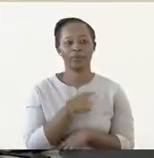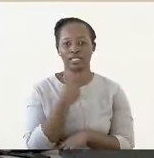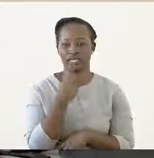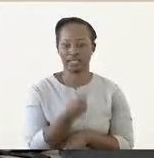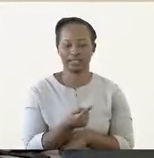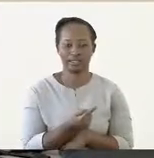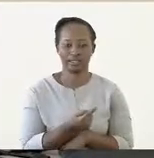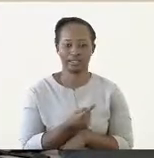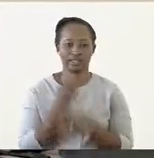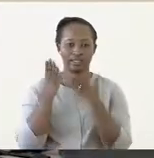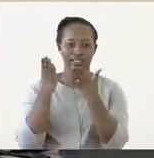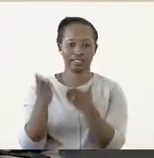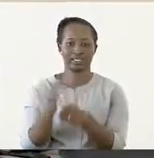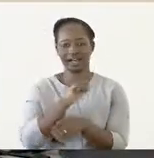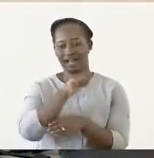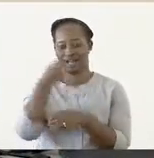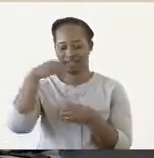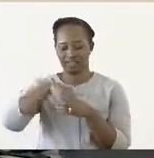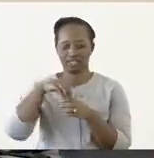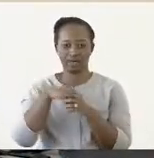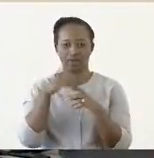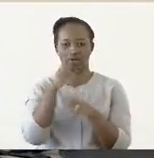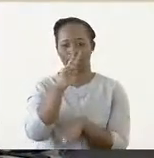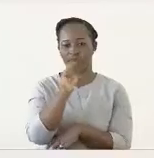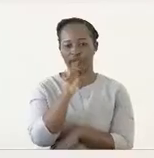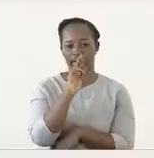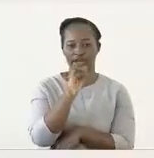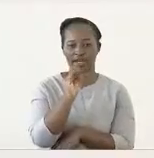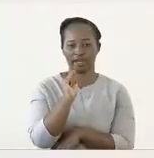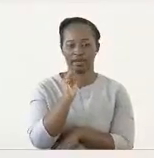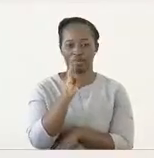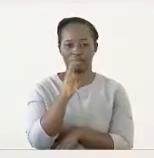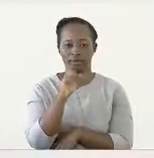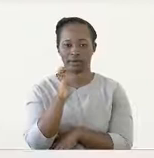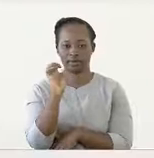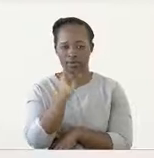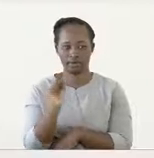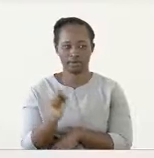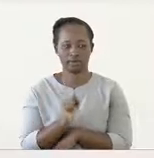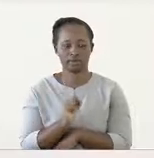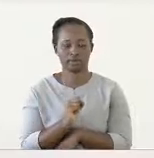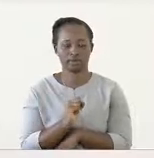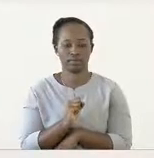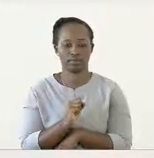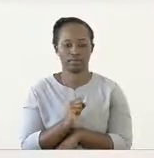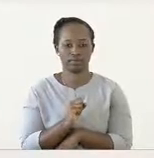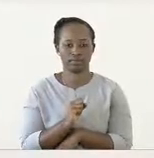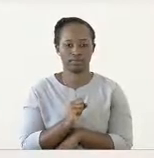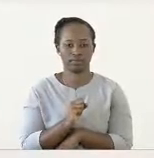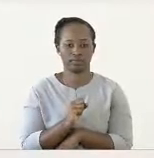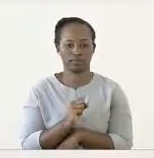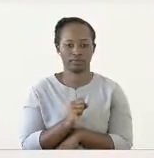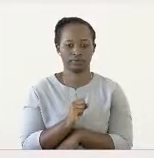that these and other internal variables, levels, at a homeostasis. It has to be kept at a homeostasis,